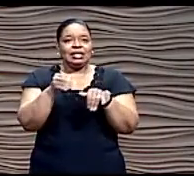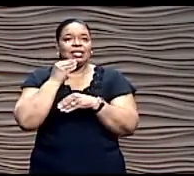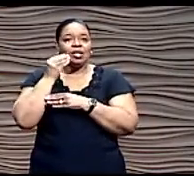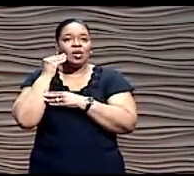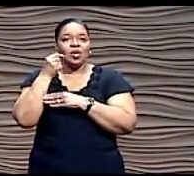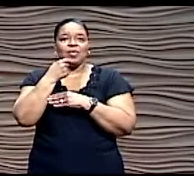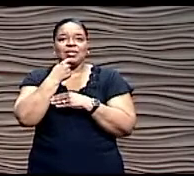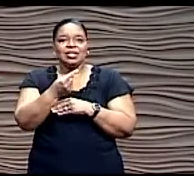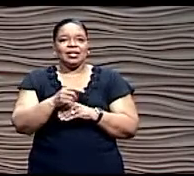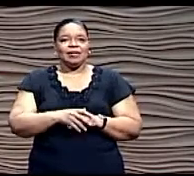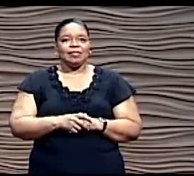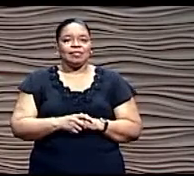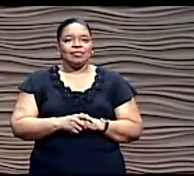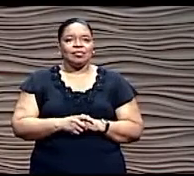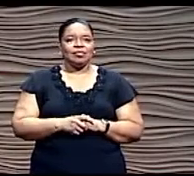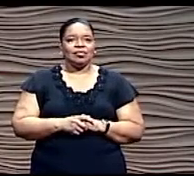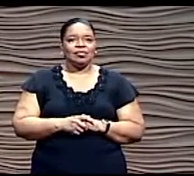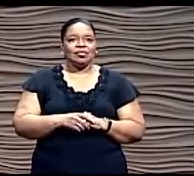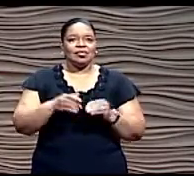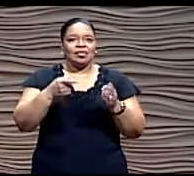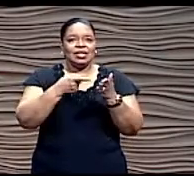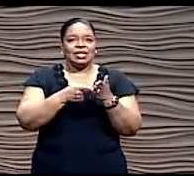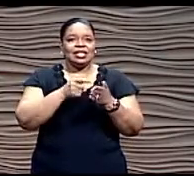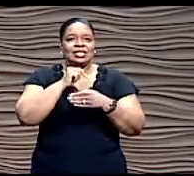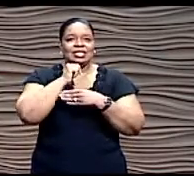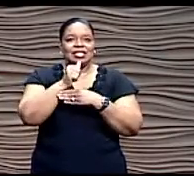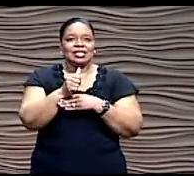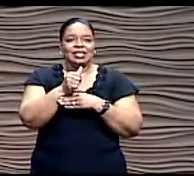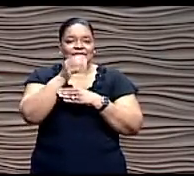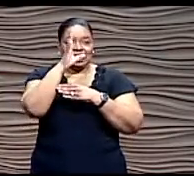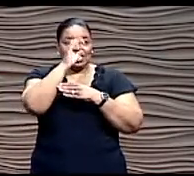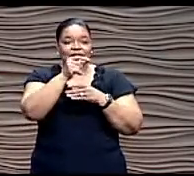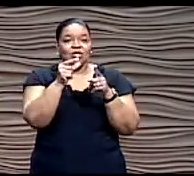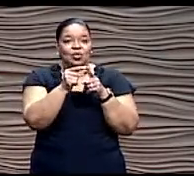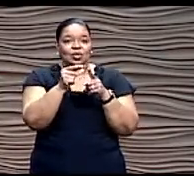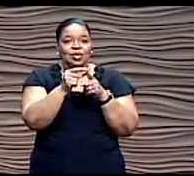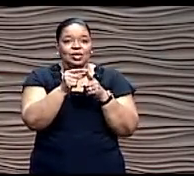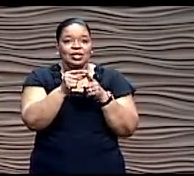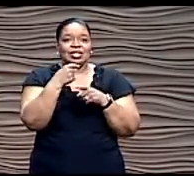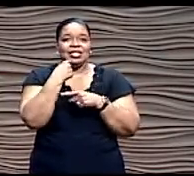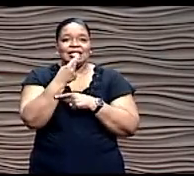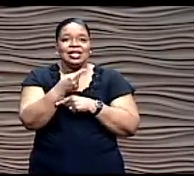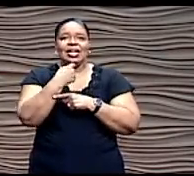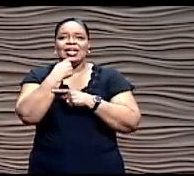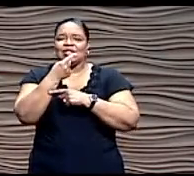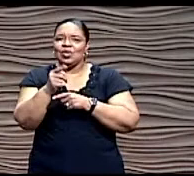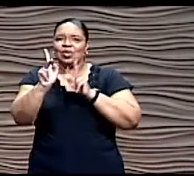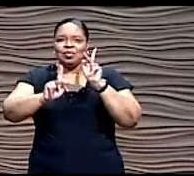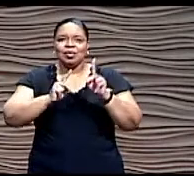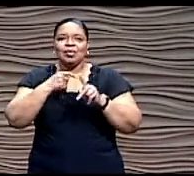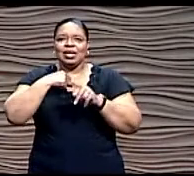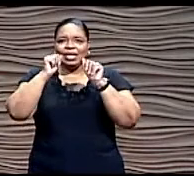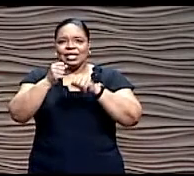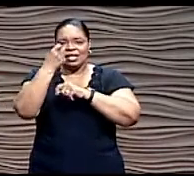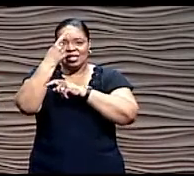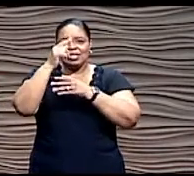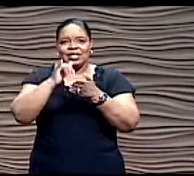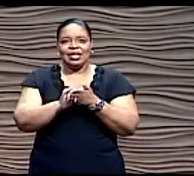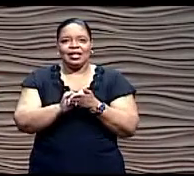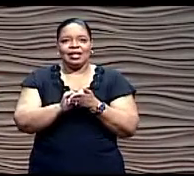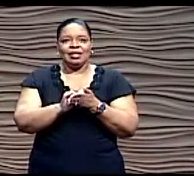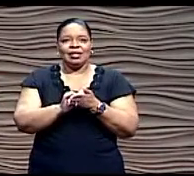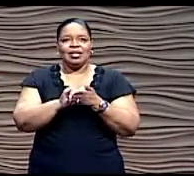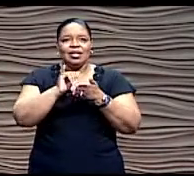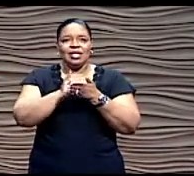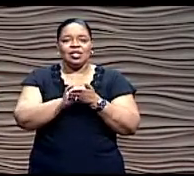these words to me, and this is not, these are his words. He said, I told him, I said, I can understand